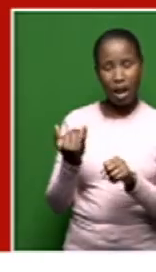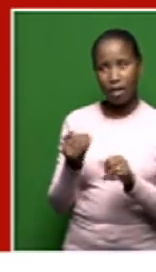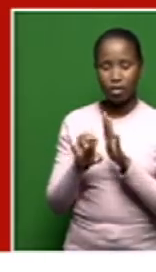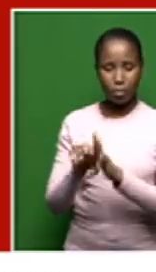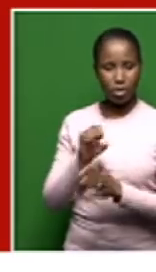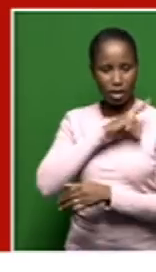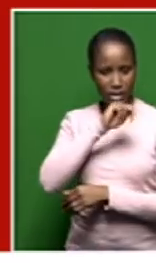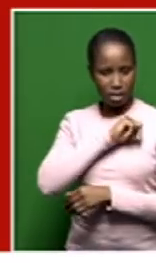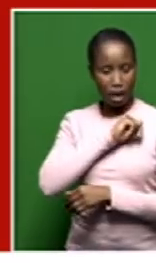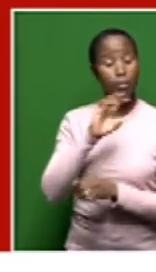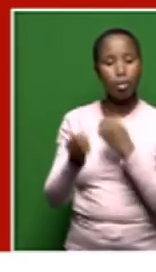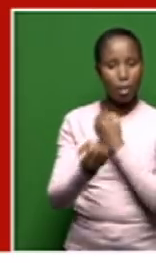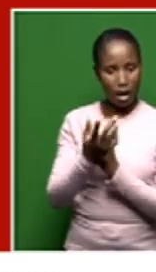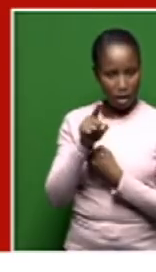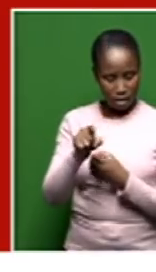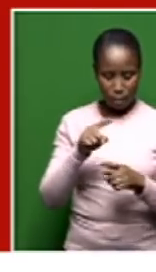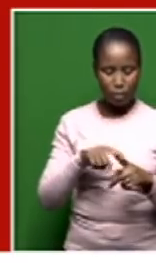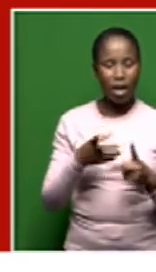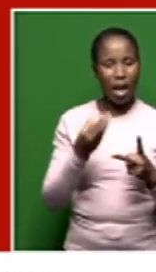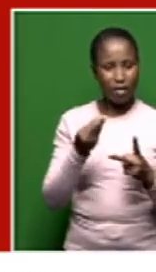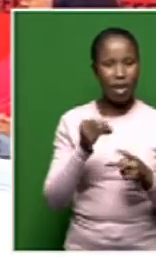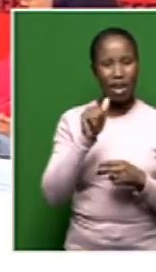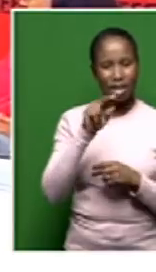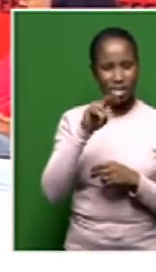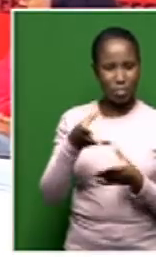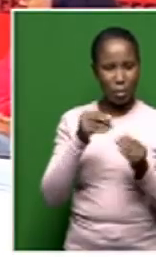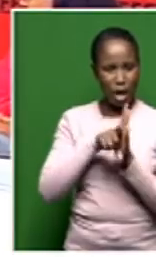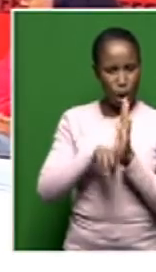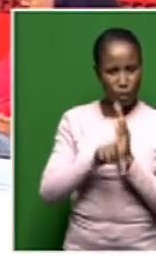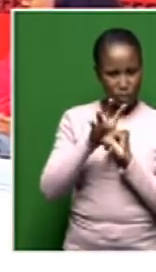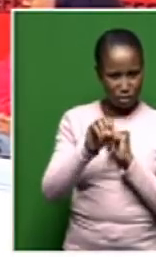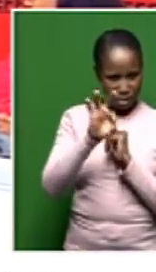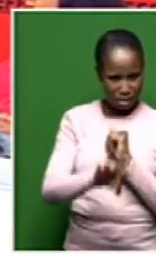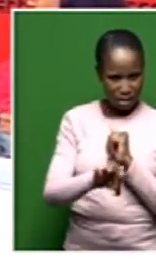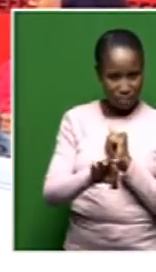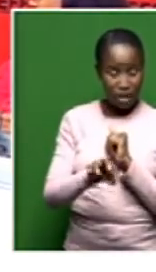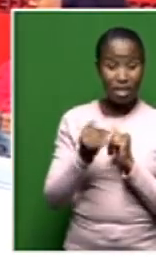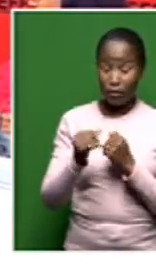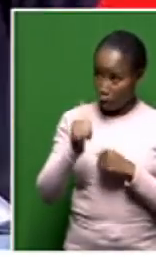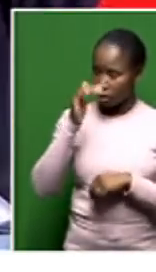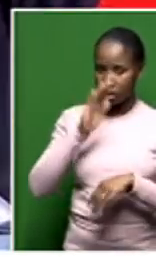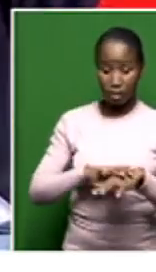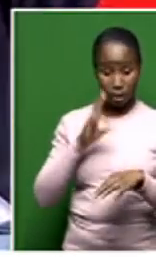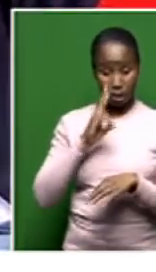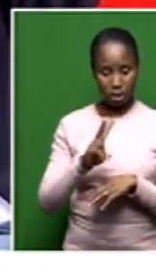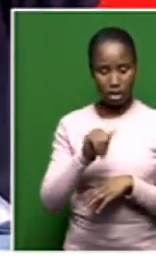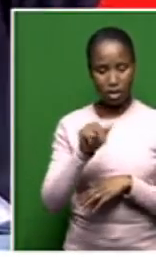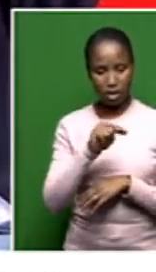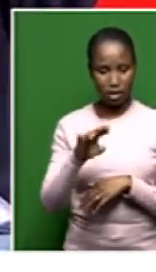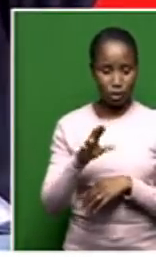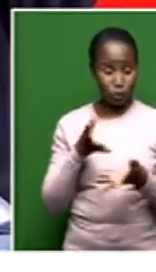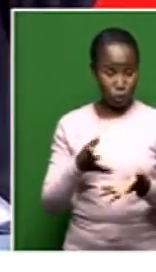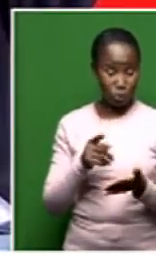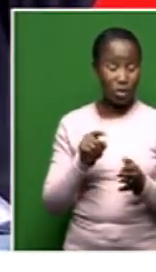where the ANC has dipped to below 50%, and for the first time since the dawn of democracy have not had majorities